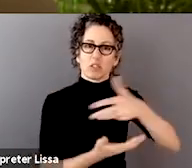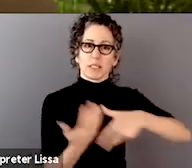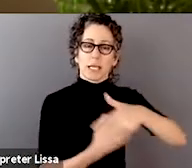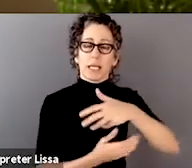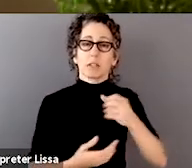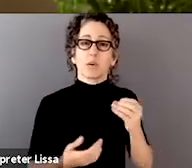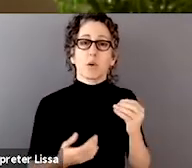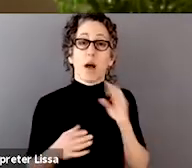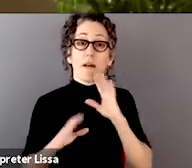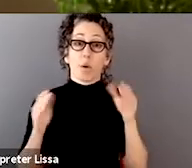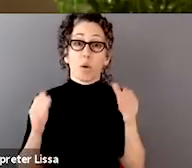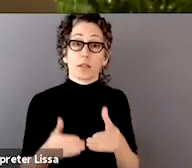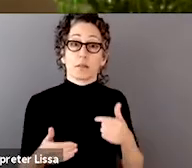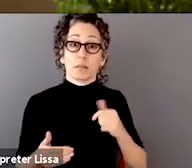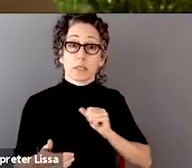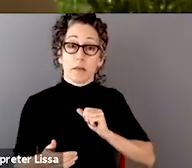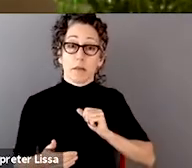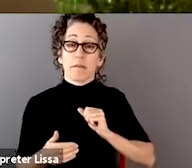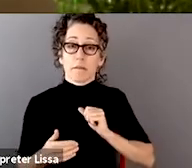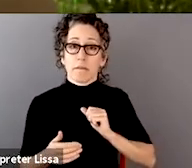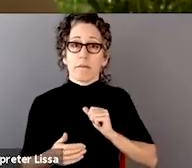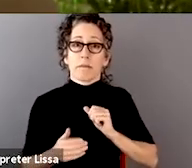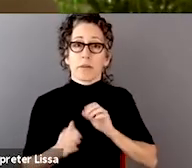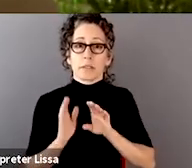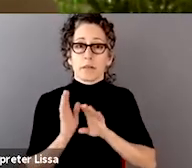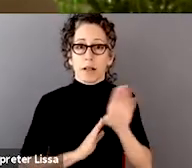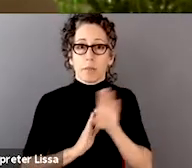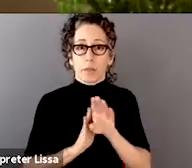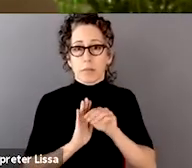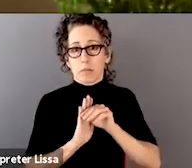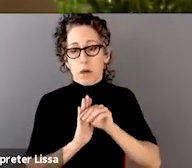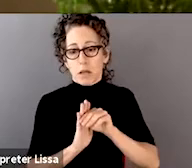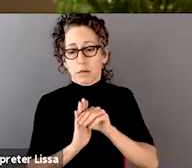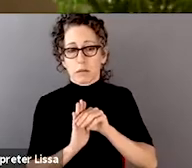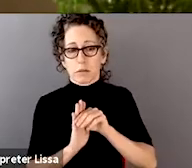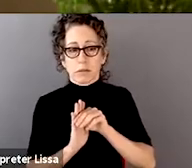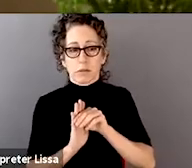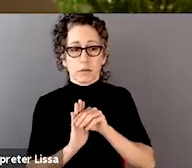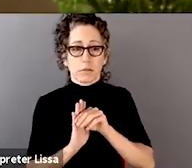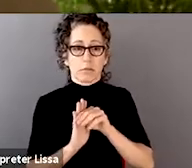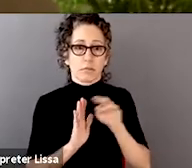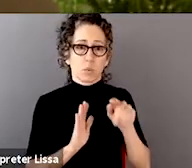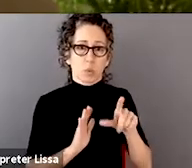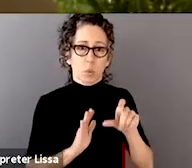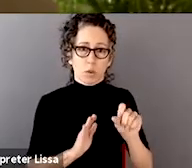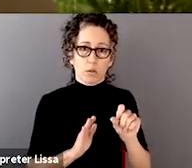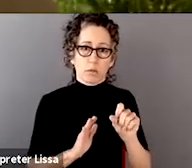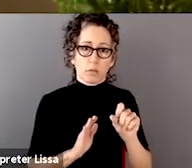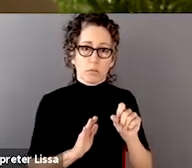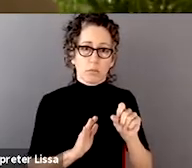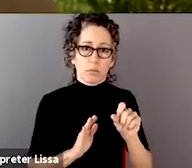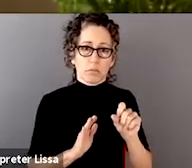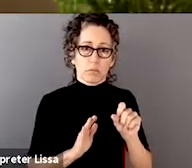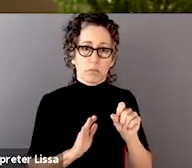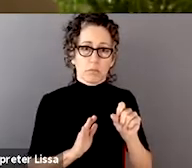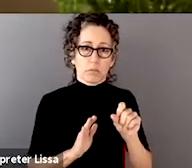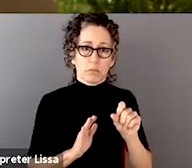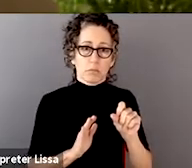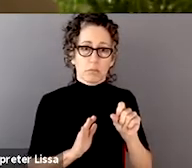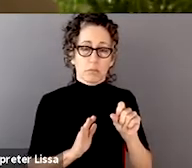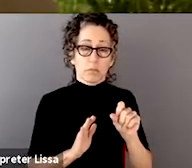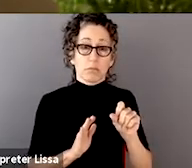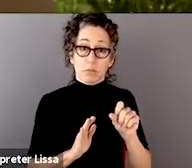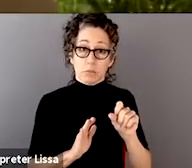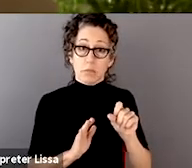focus on, developing models or, tools that can be understood by human